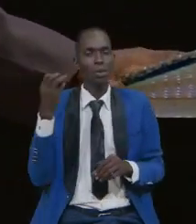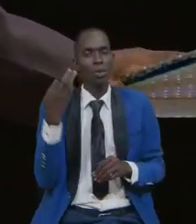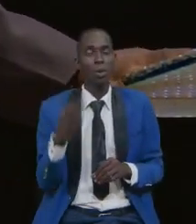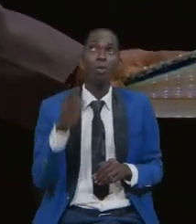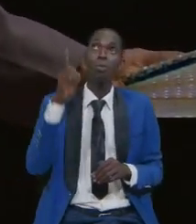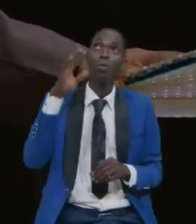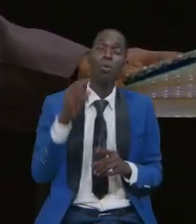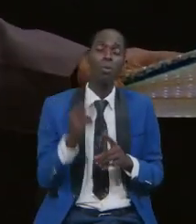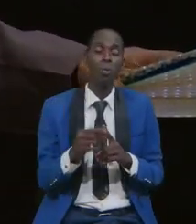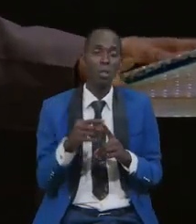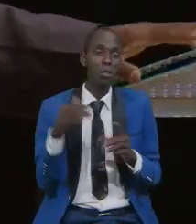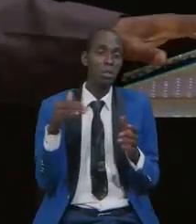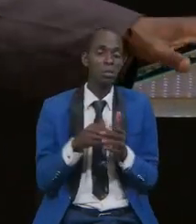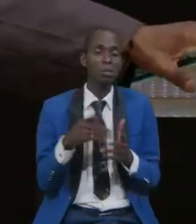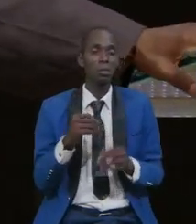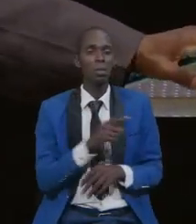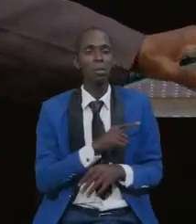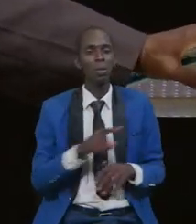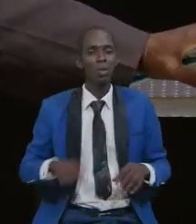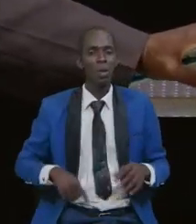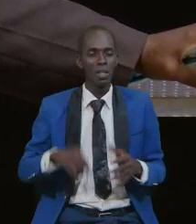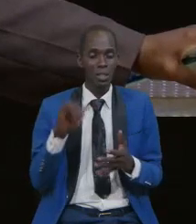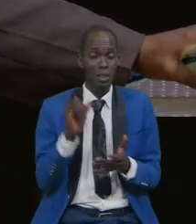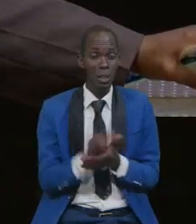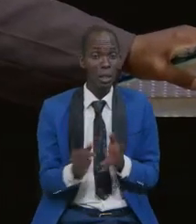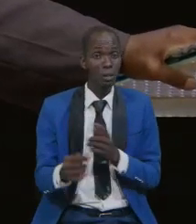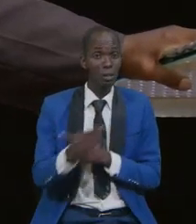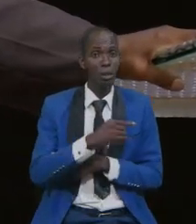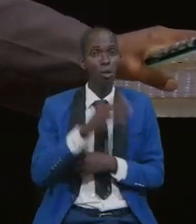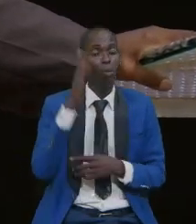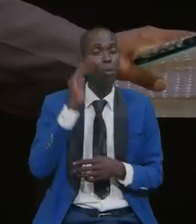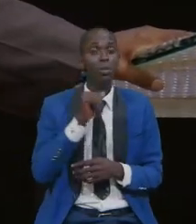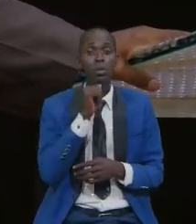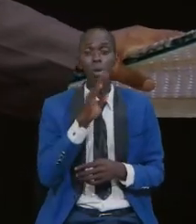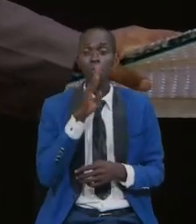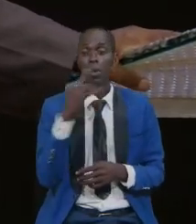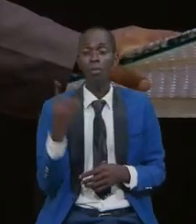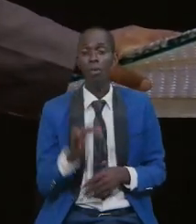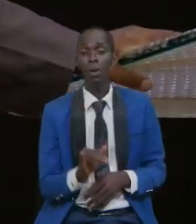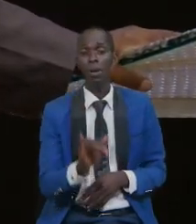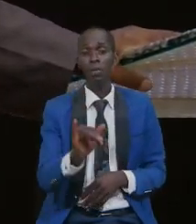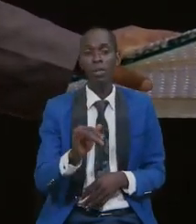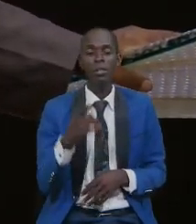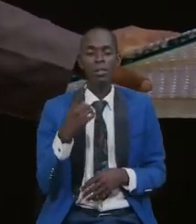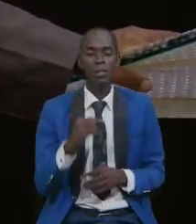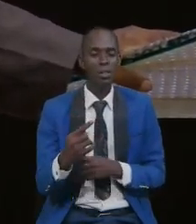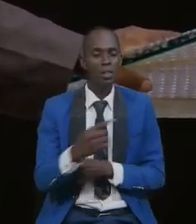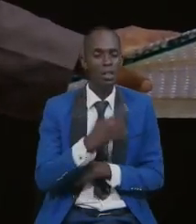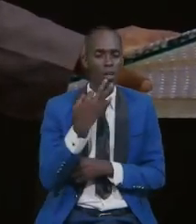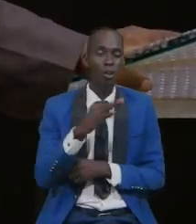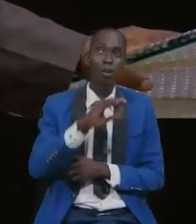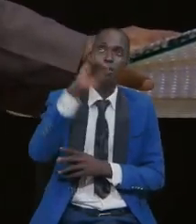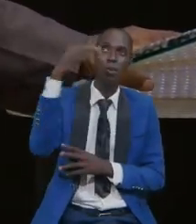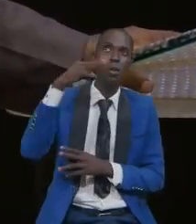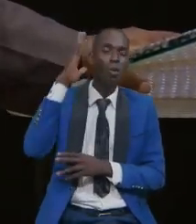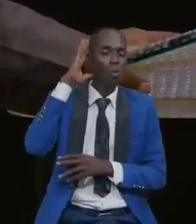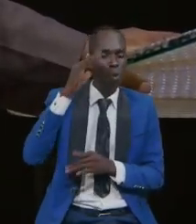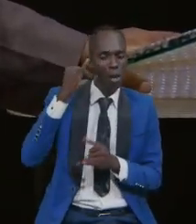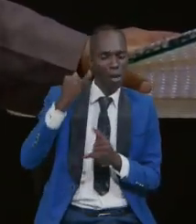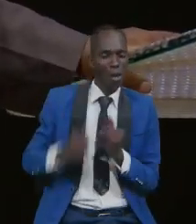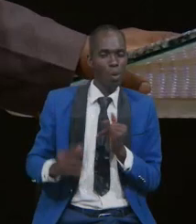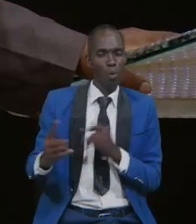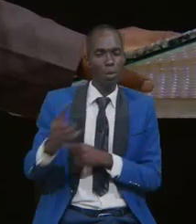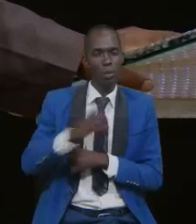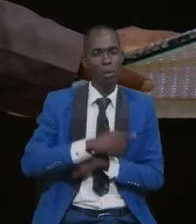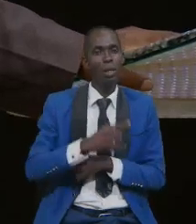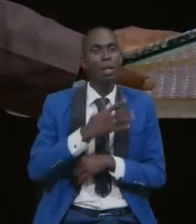disobedience against the Lord, that day will not be forever. The day of grace will come to an end, and